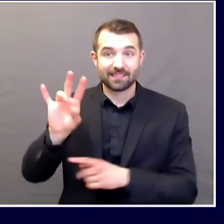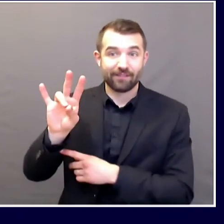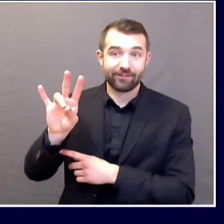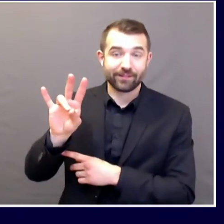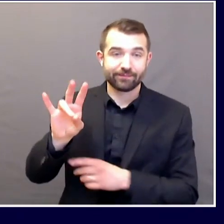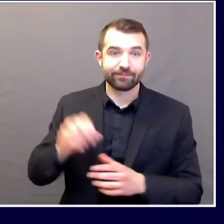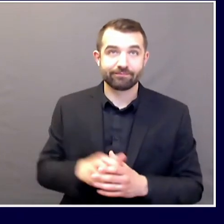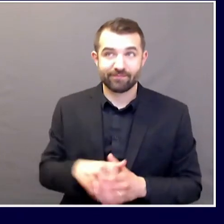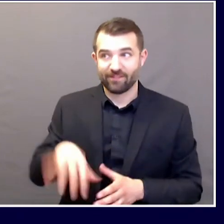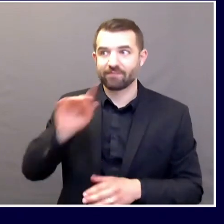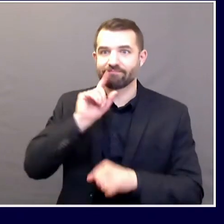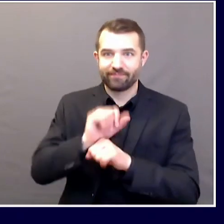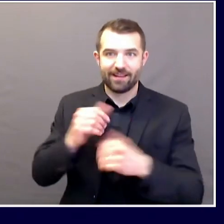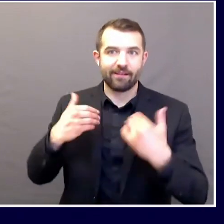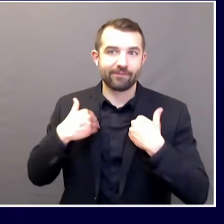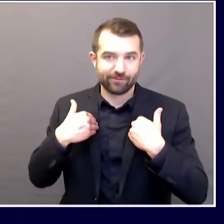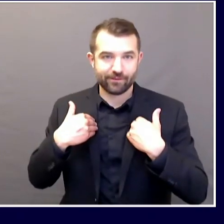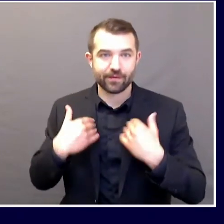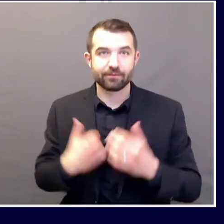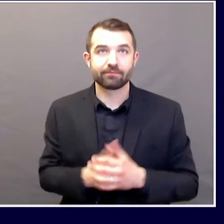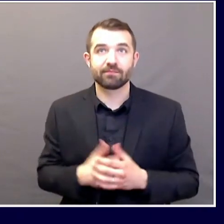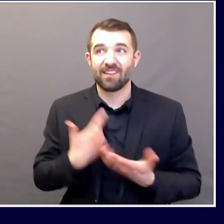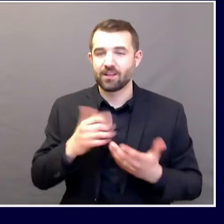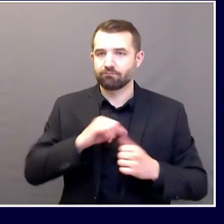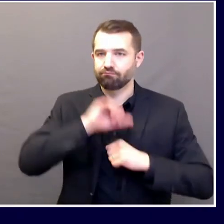identified in Maine. As for the